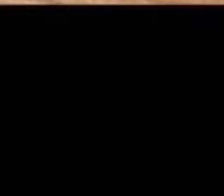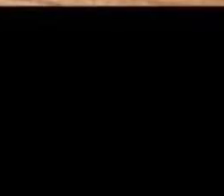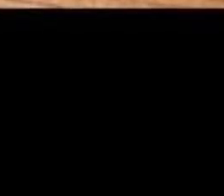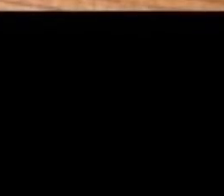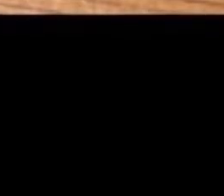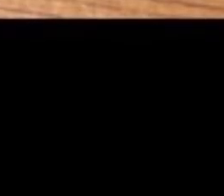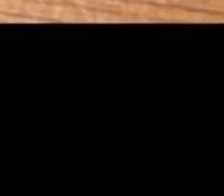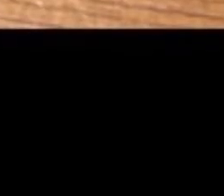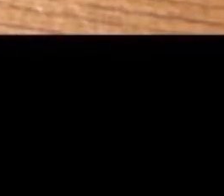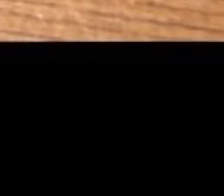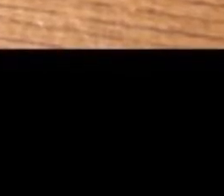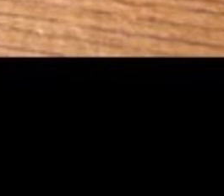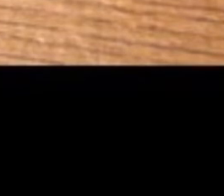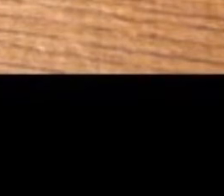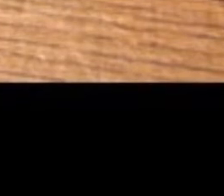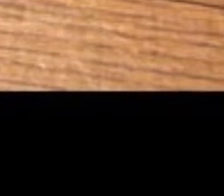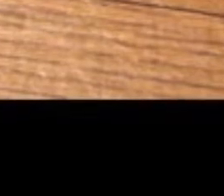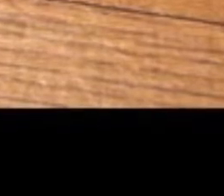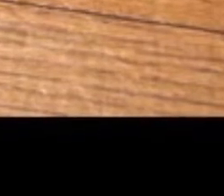How about tying a shoe?